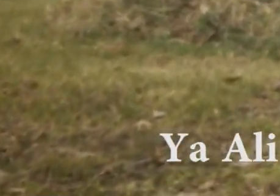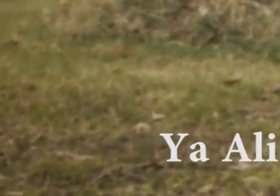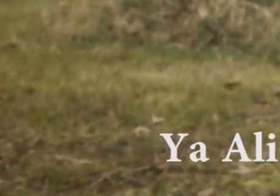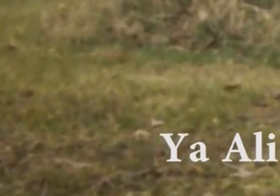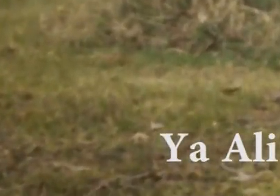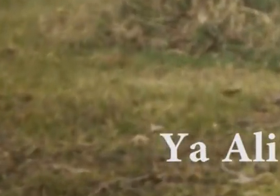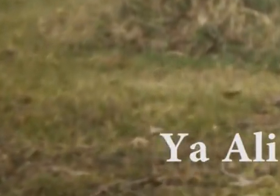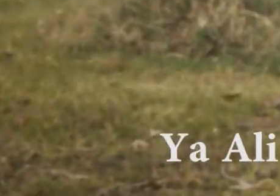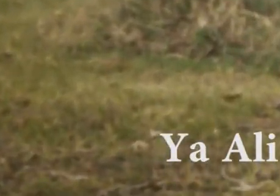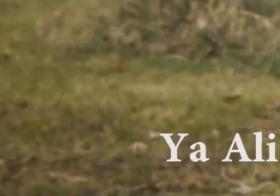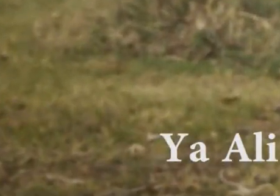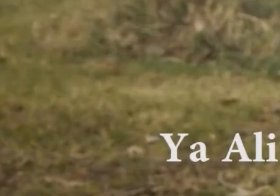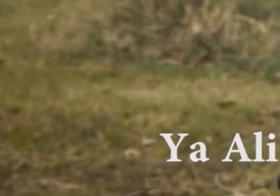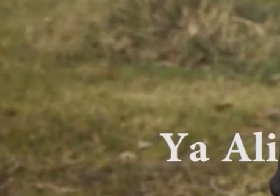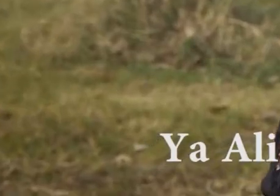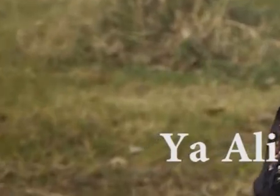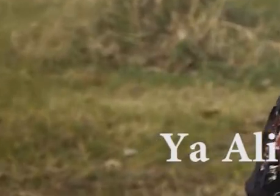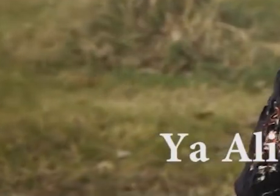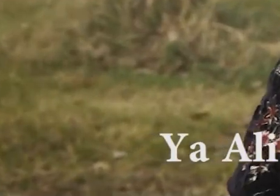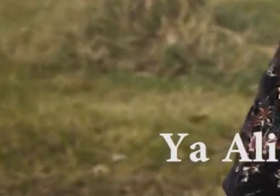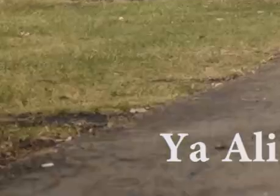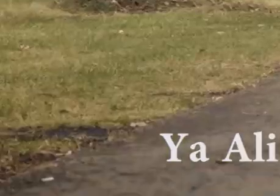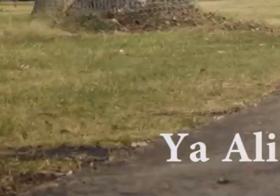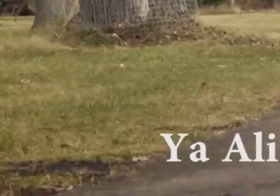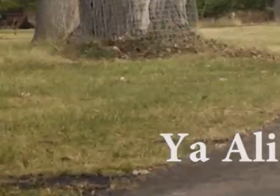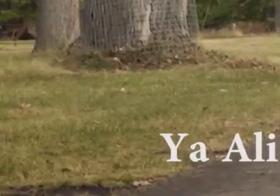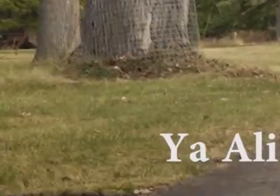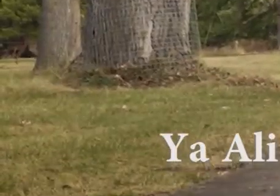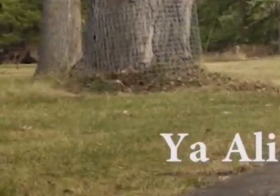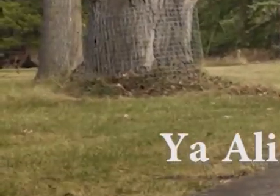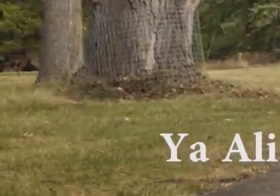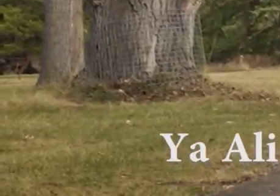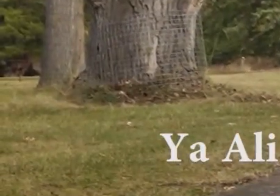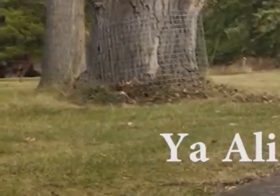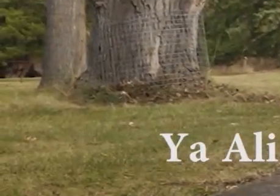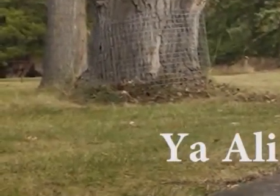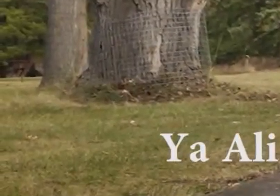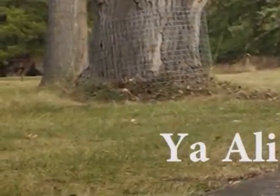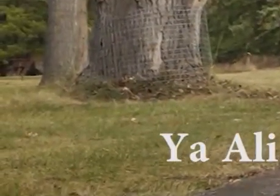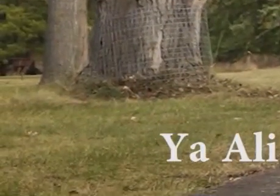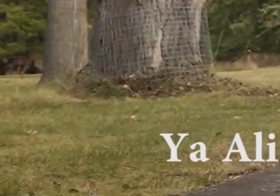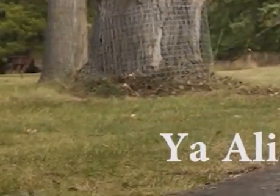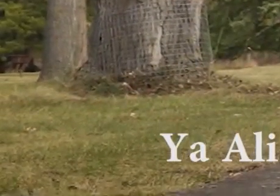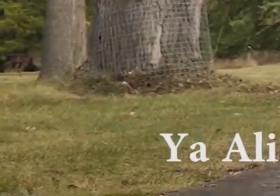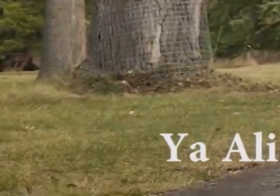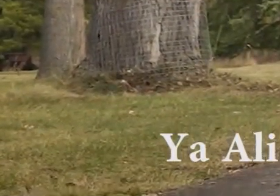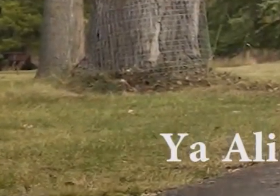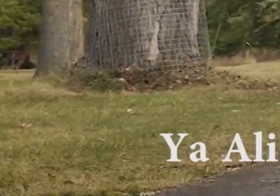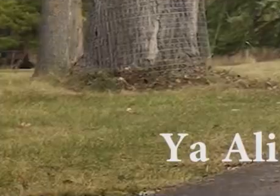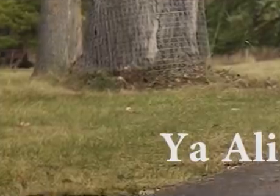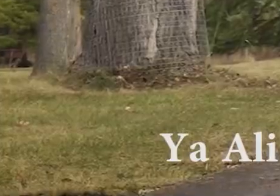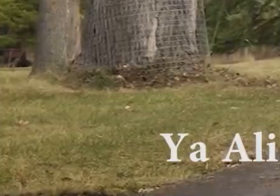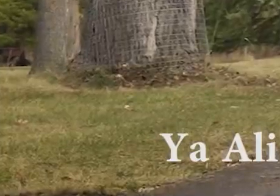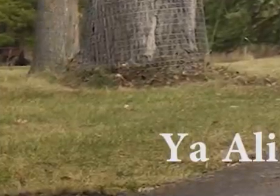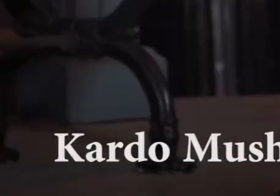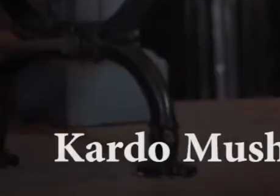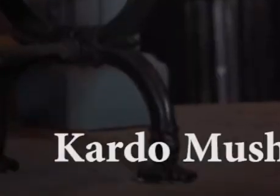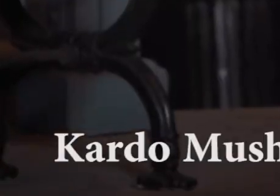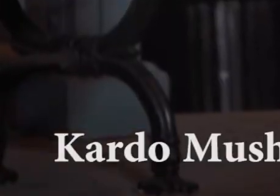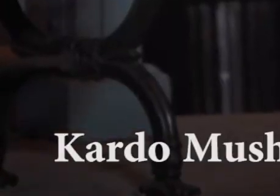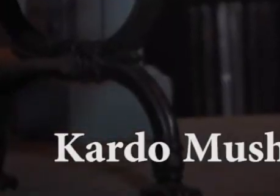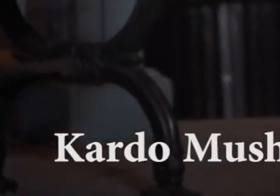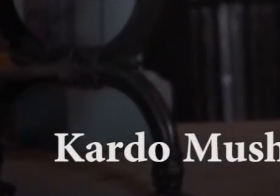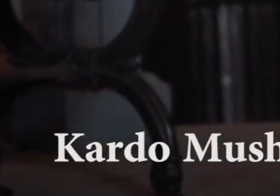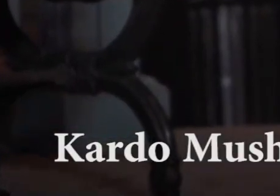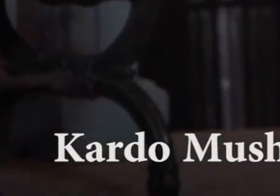Ya Ali, Ya Ali, Ya Ali, Ya Ali, Ya Ali,